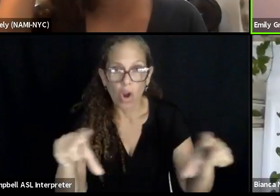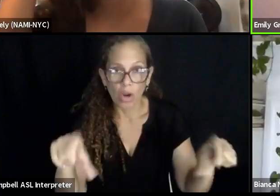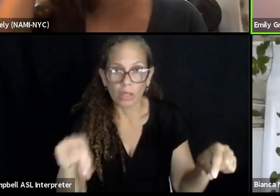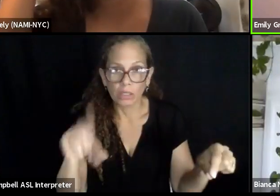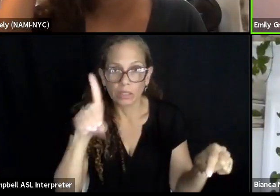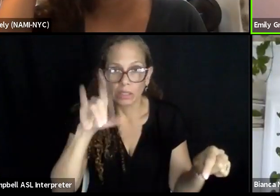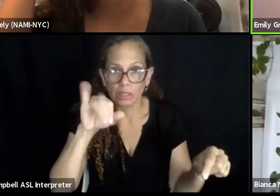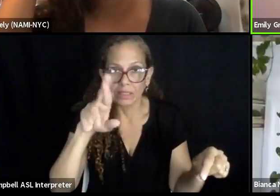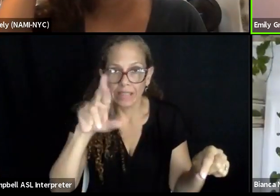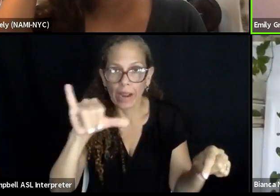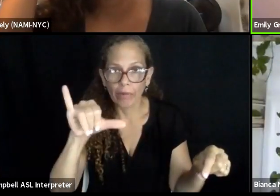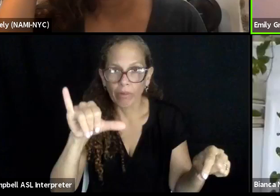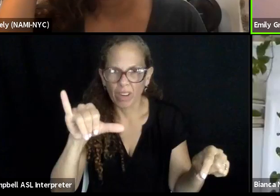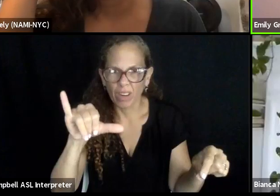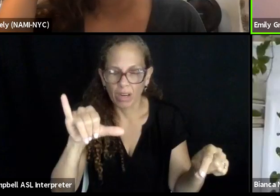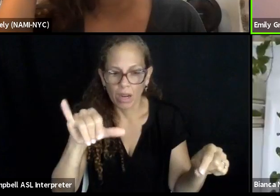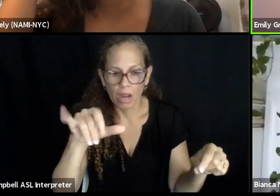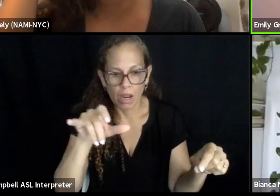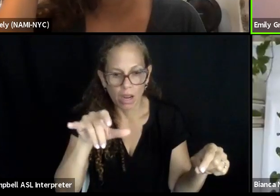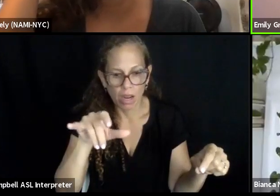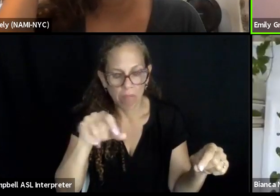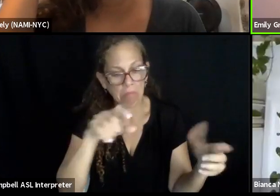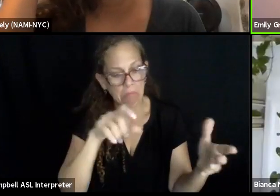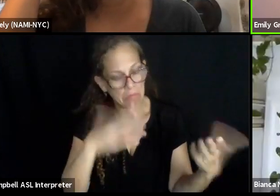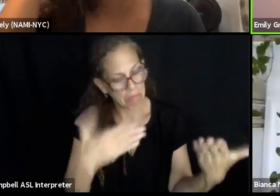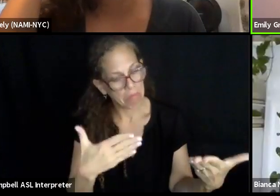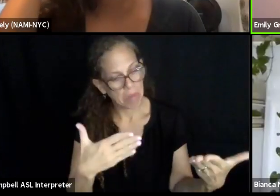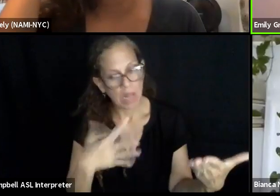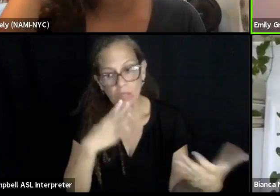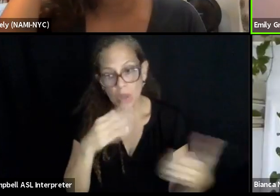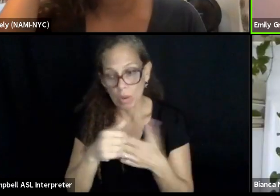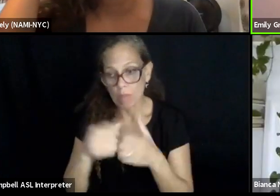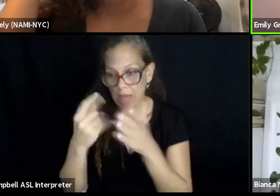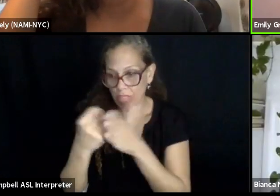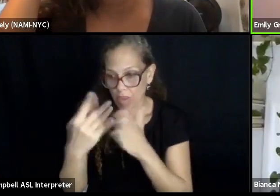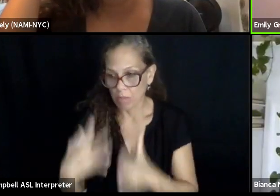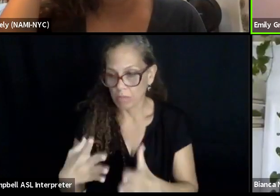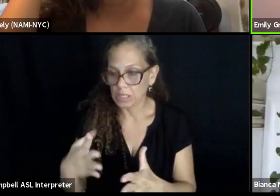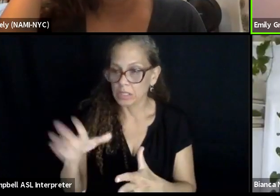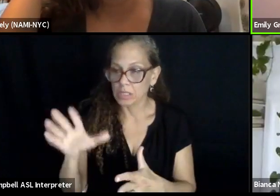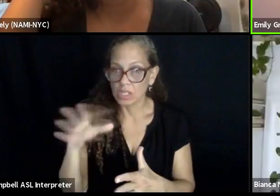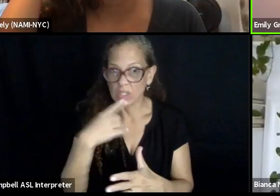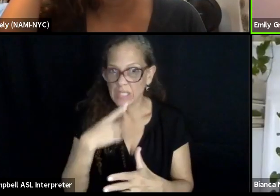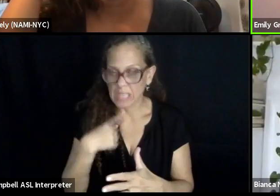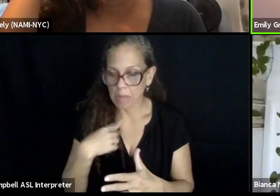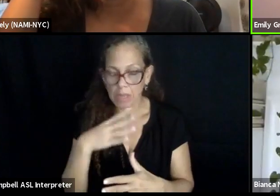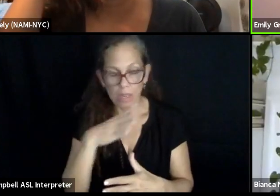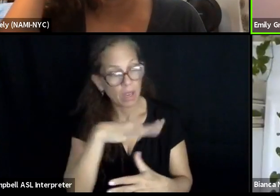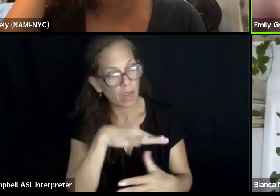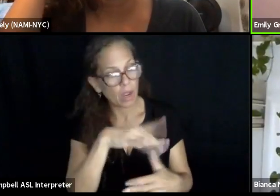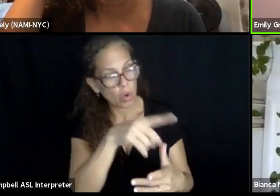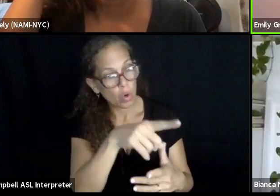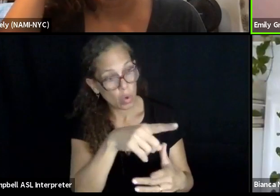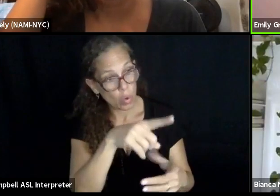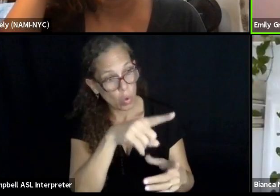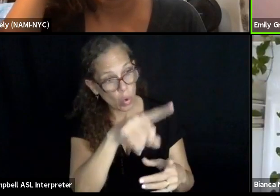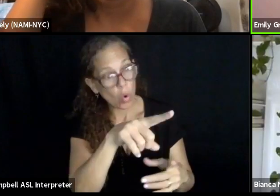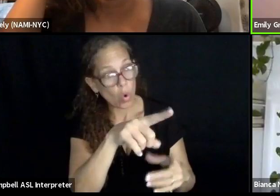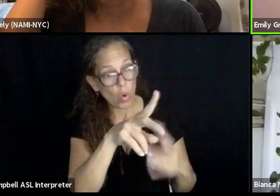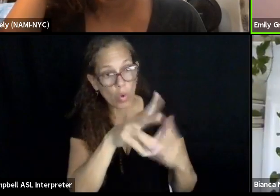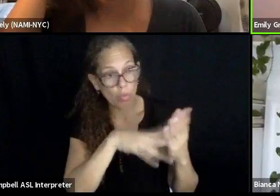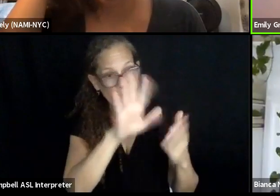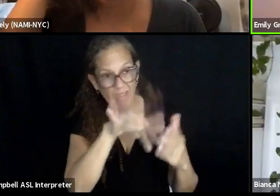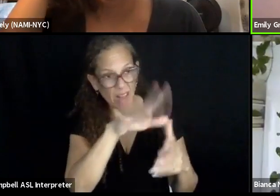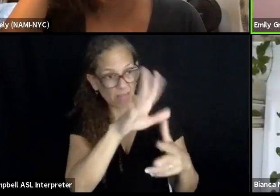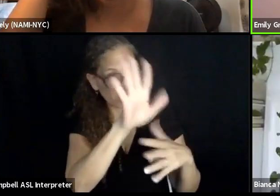you know, when I talked to my therapist, she would say, I want you to try X skill when you're going through whatever problem